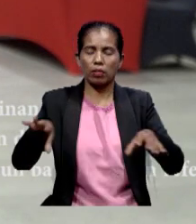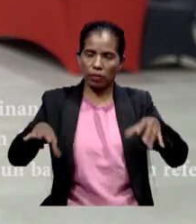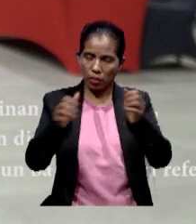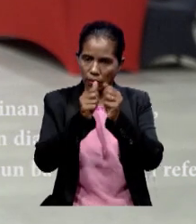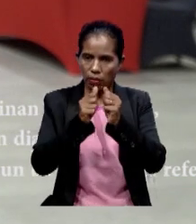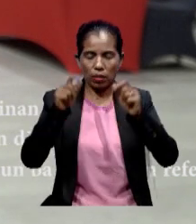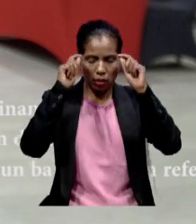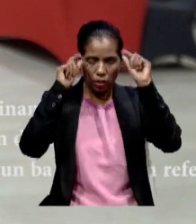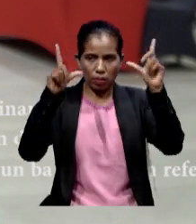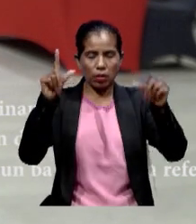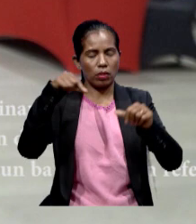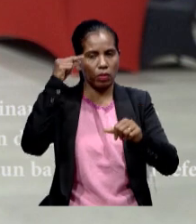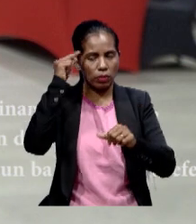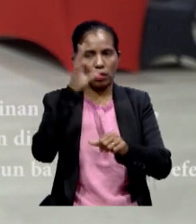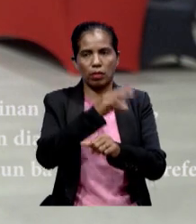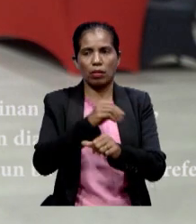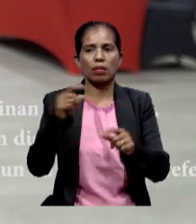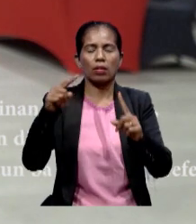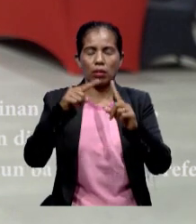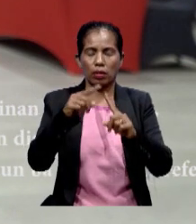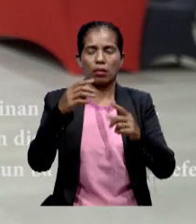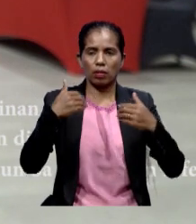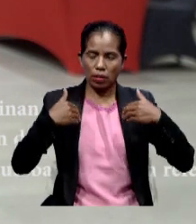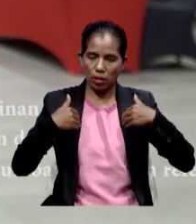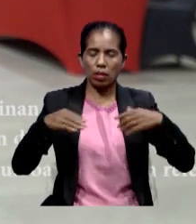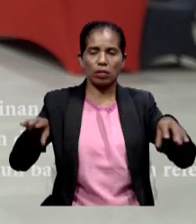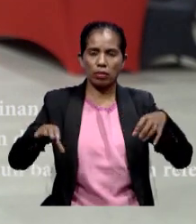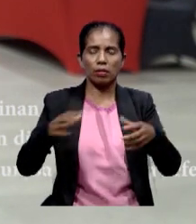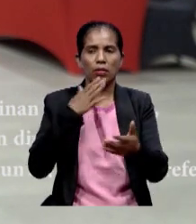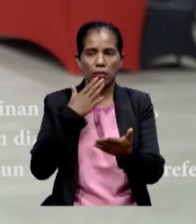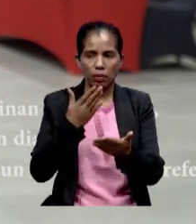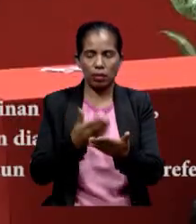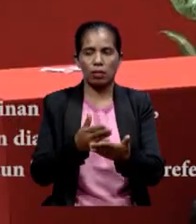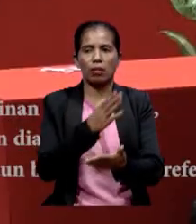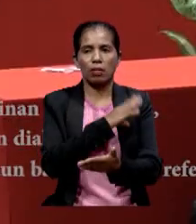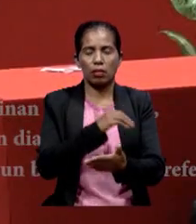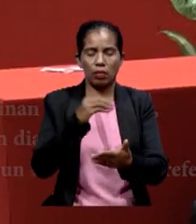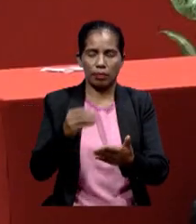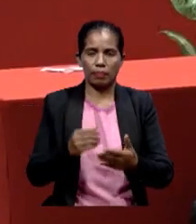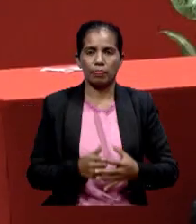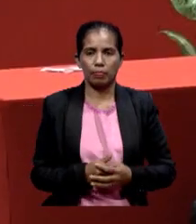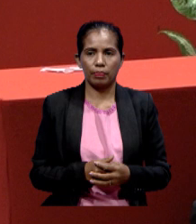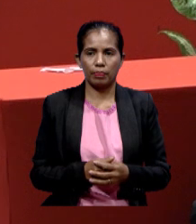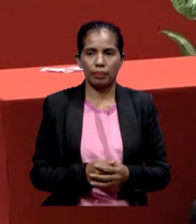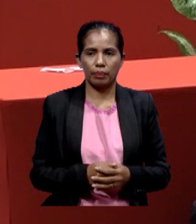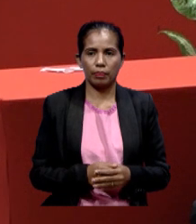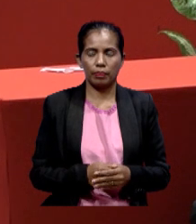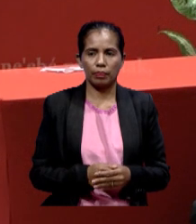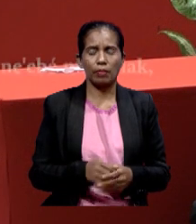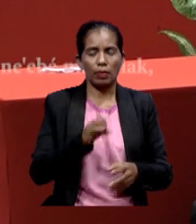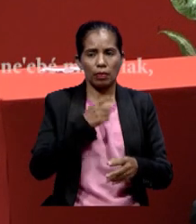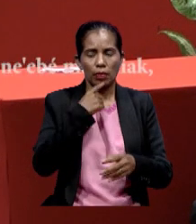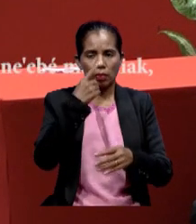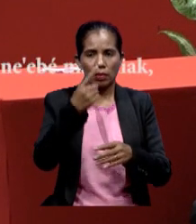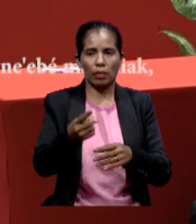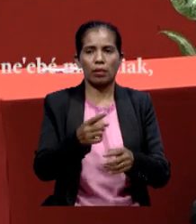Timor-Leste government to have progressive in terms of the application consideration. I can tell you that